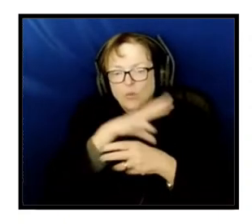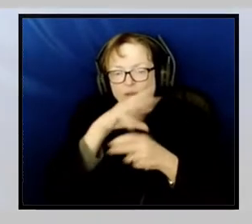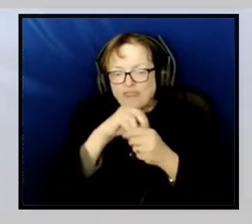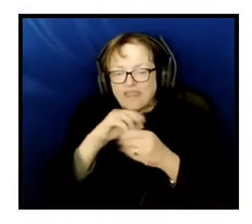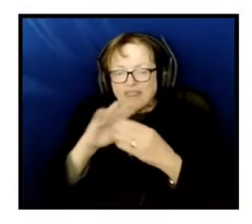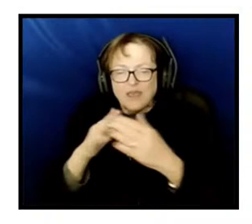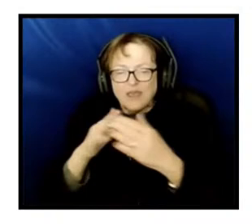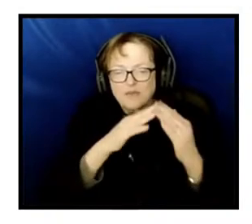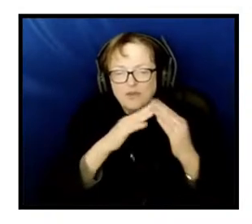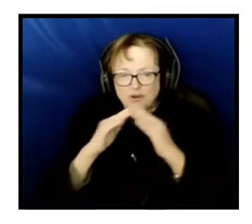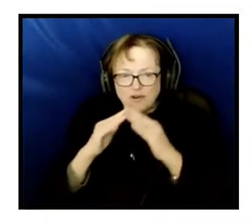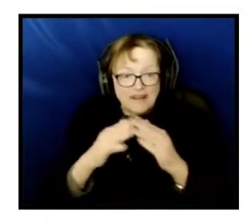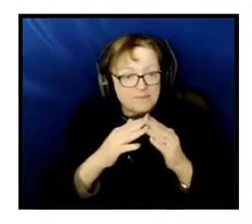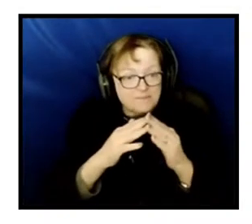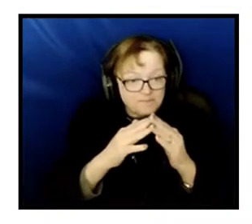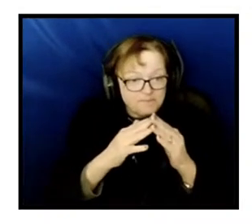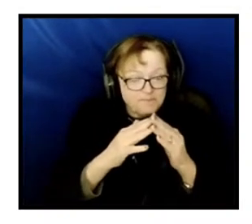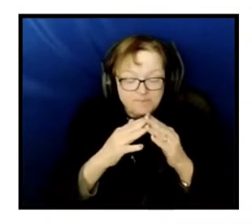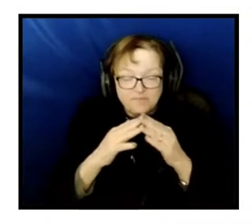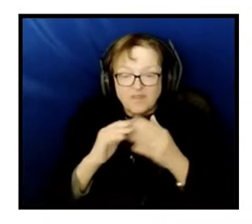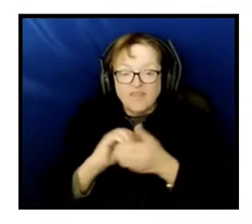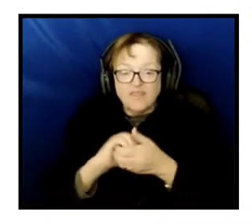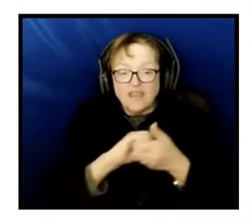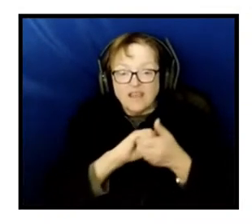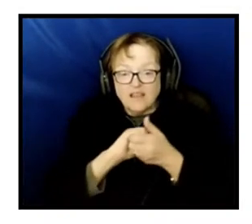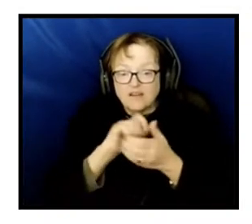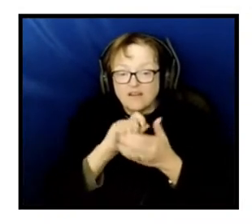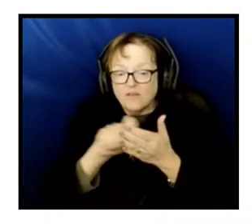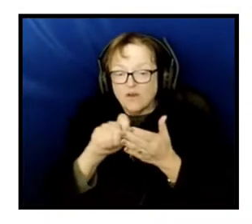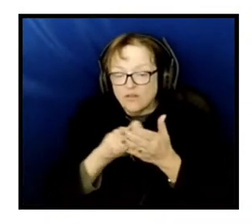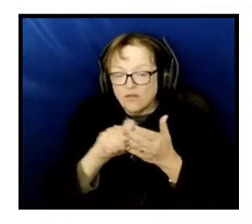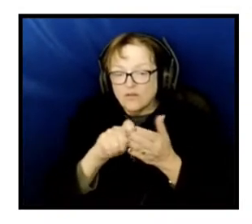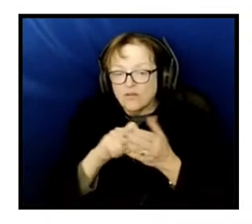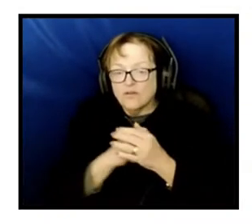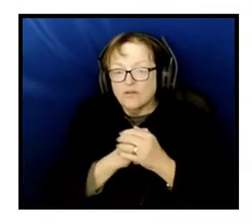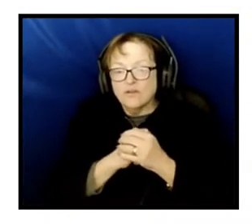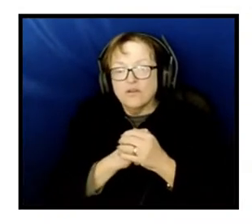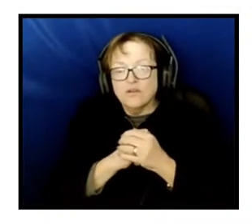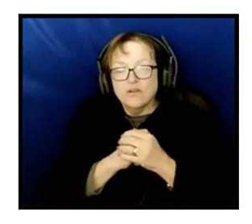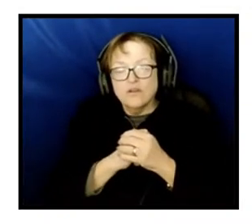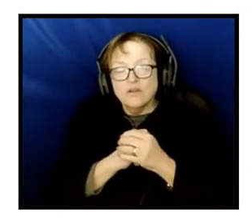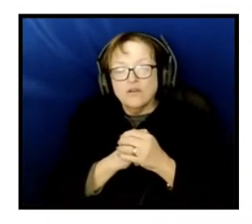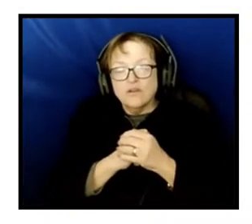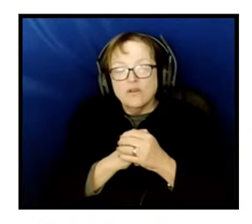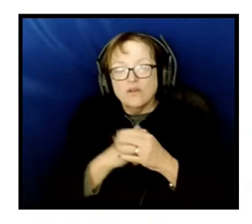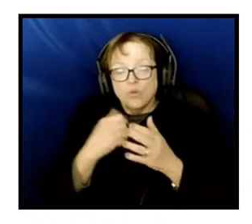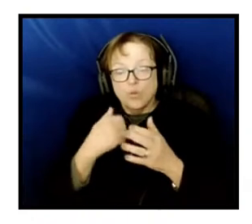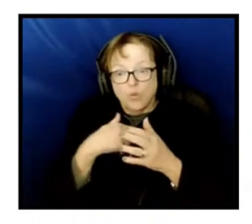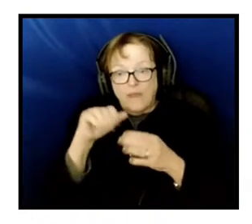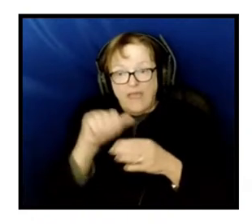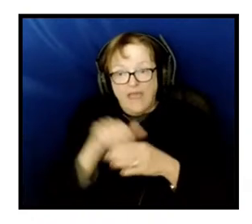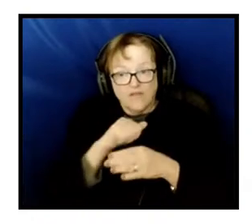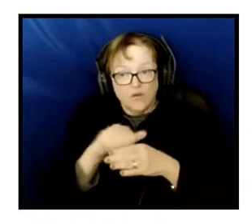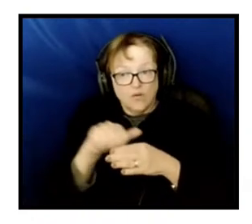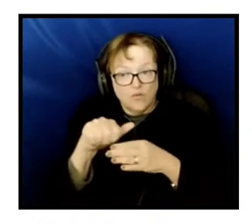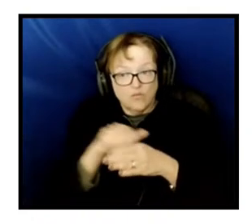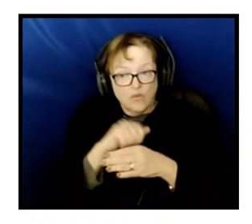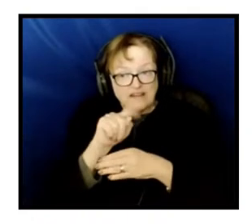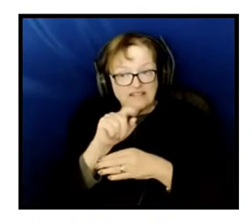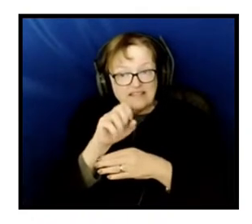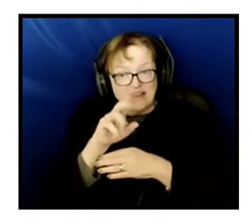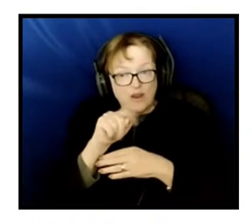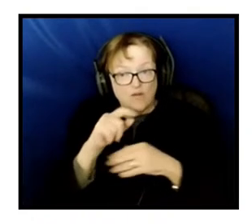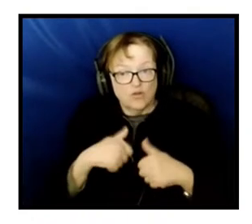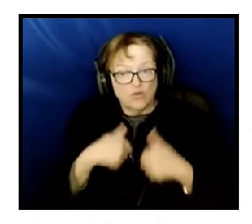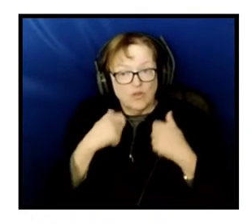The collective offered the following thought, quote, We have practiced tarot during life's